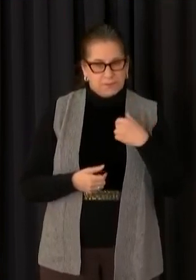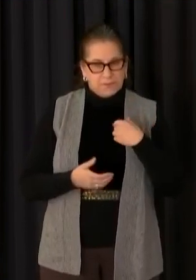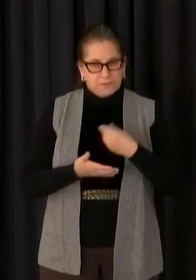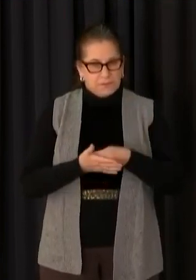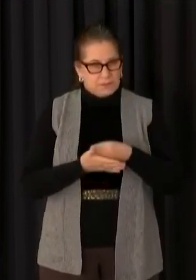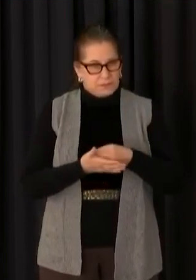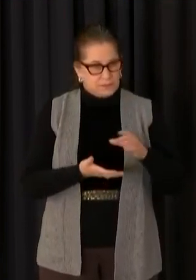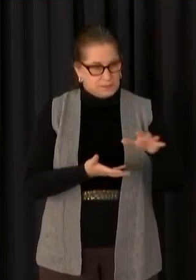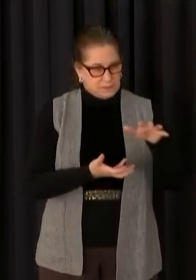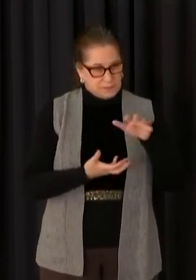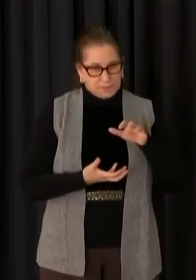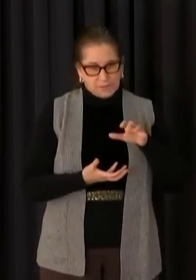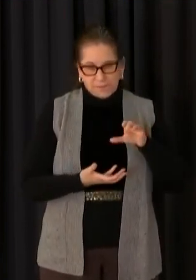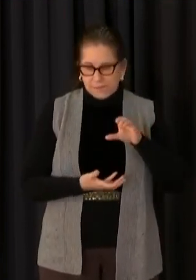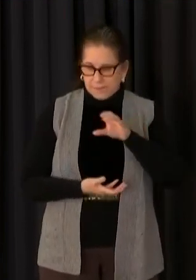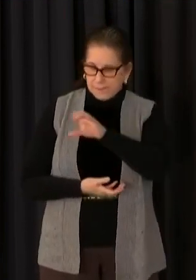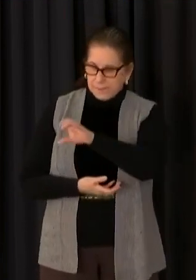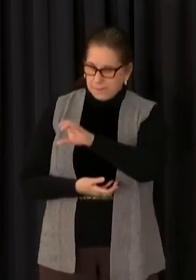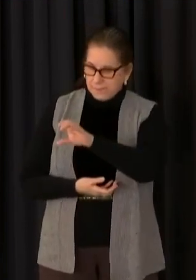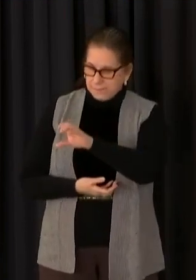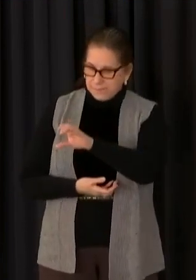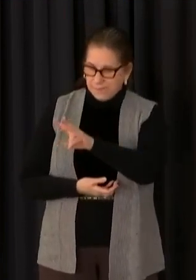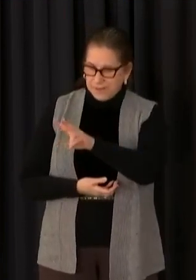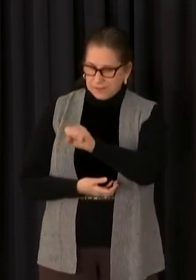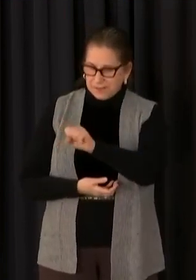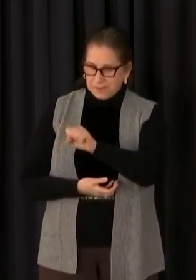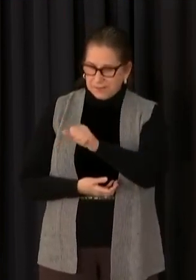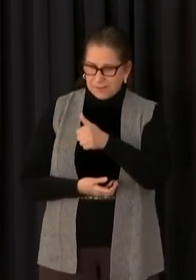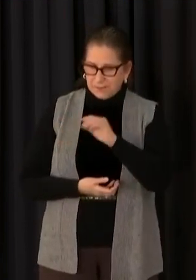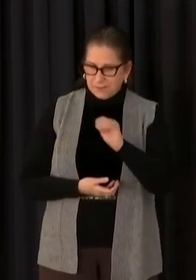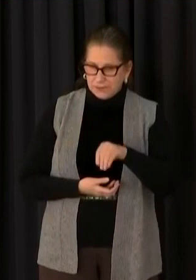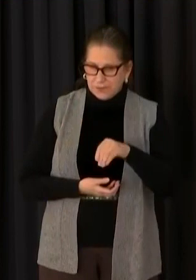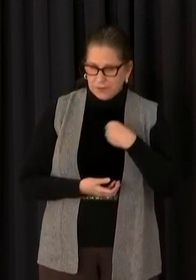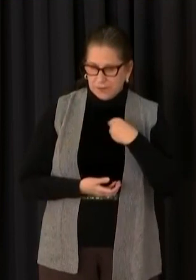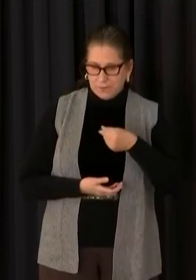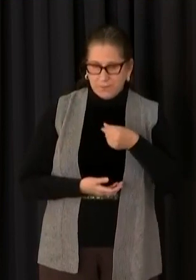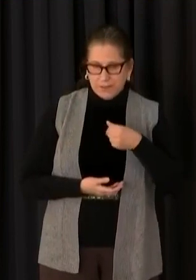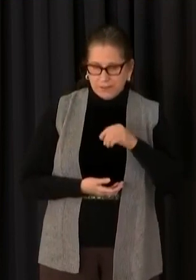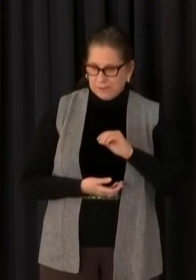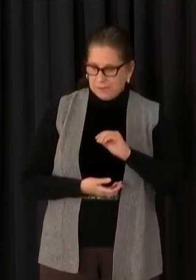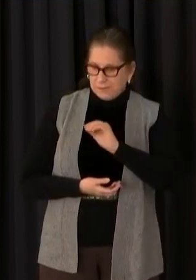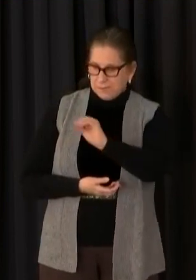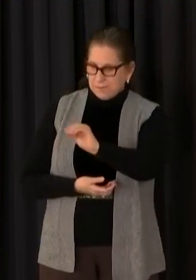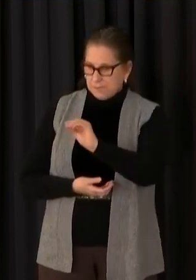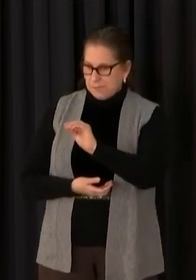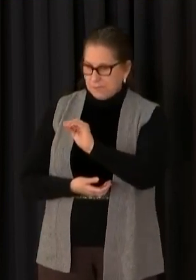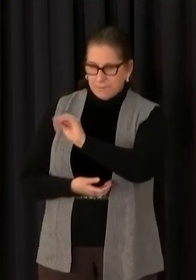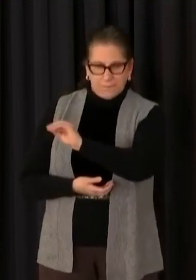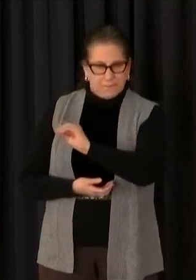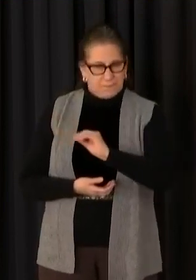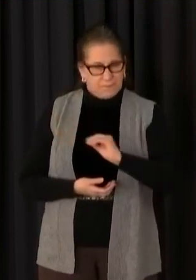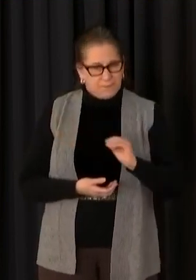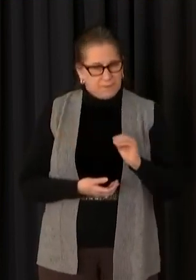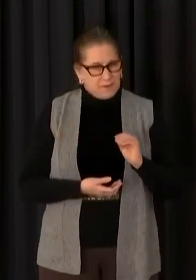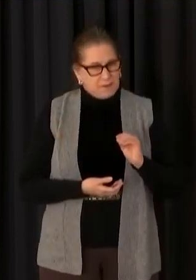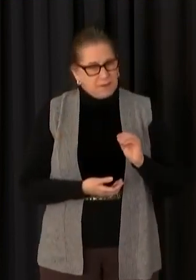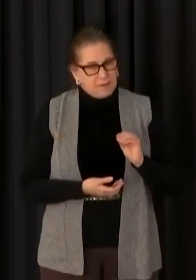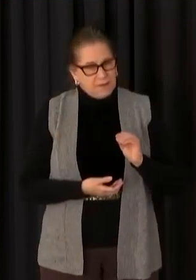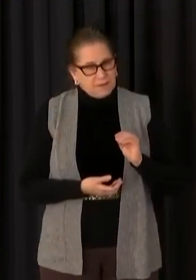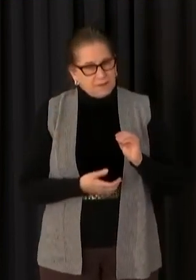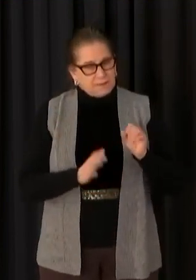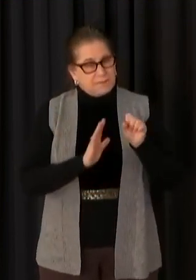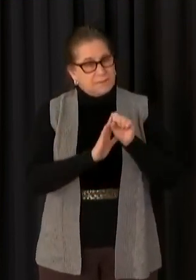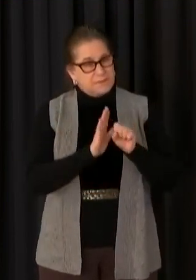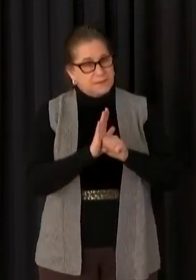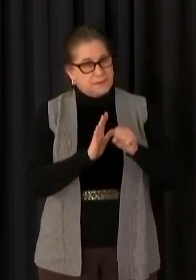about 10% of what we've been allocated so far because we haven't put more vaccine into it. Some states, it's about has been as